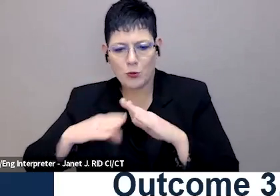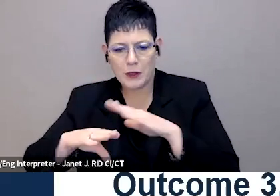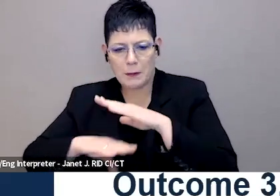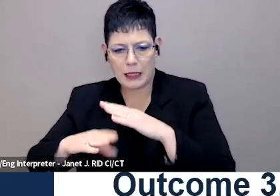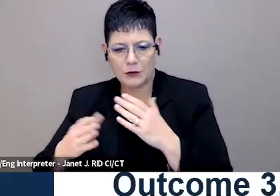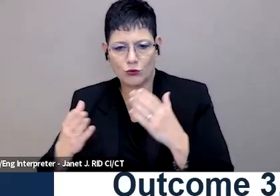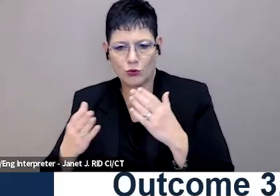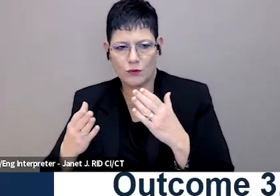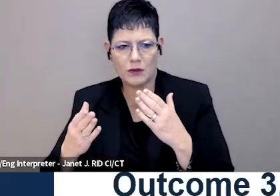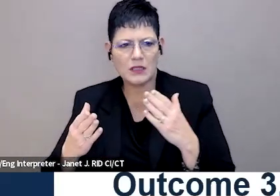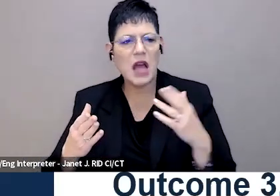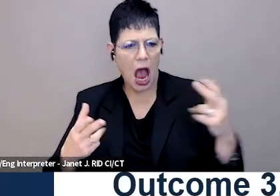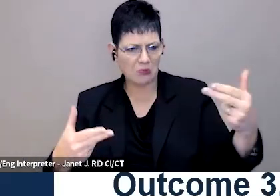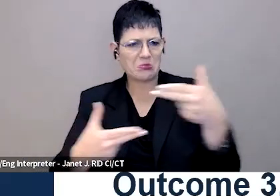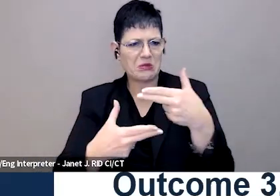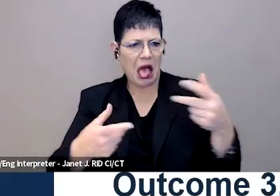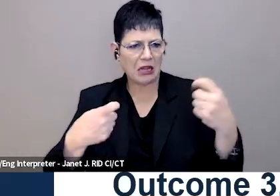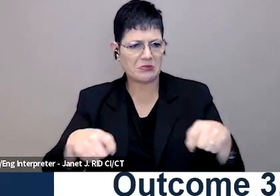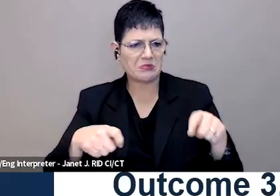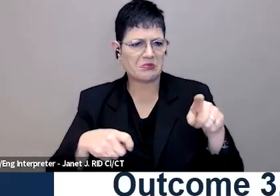I think we can go to the next slide.